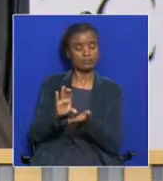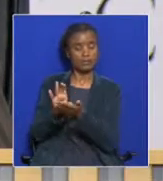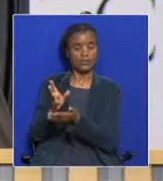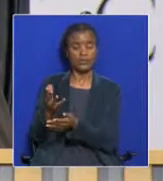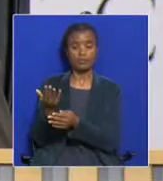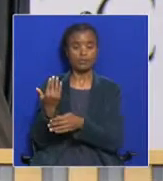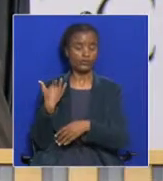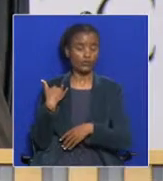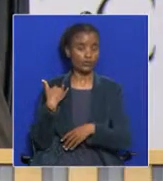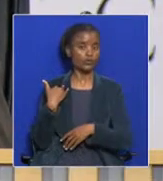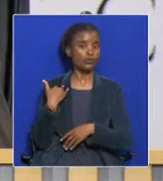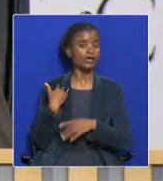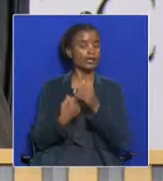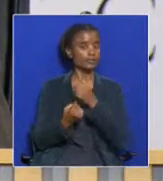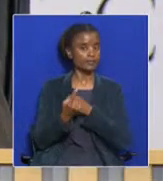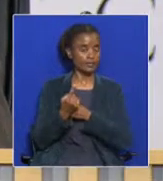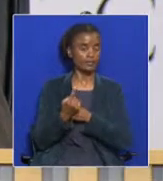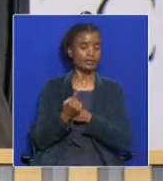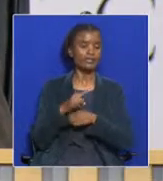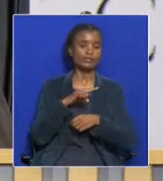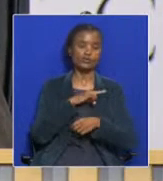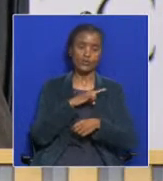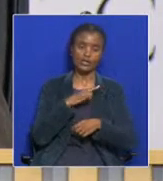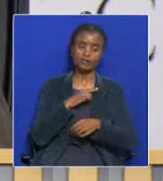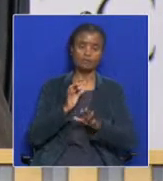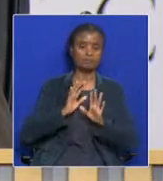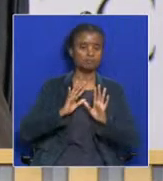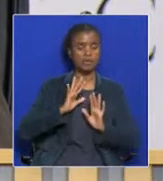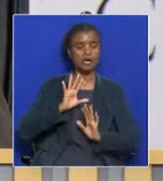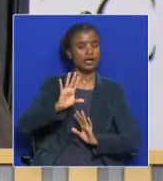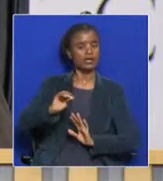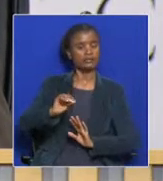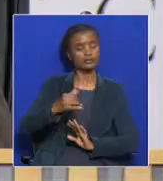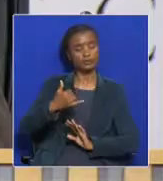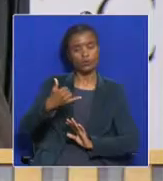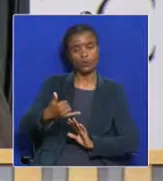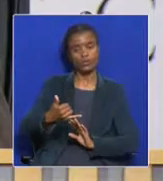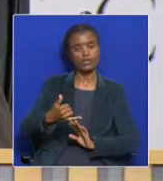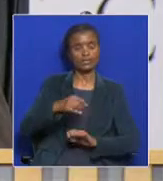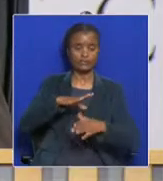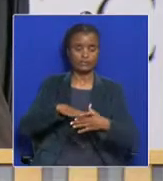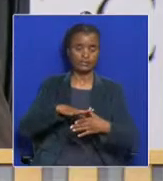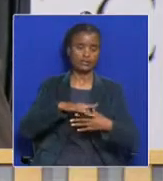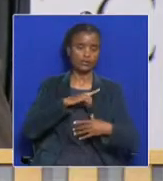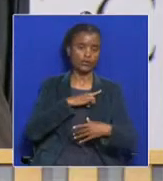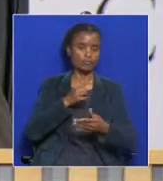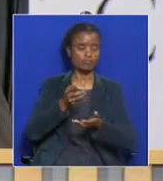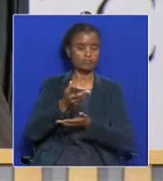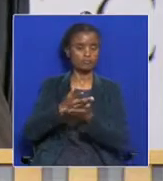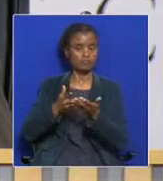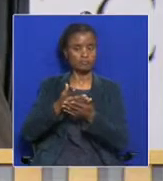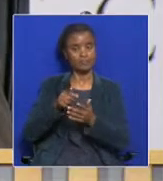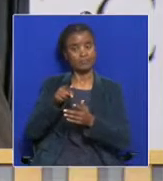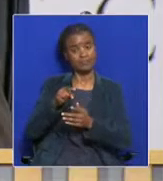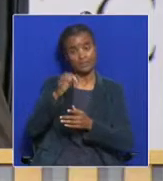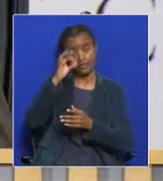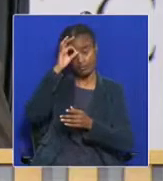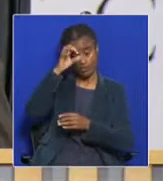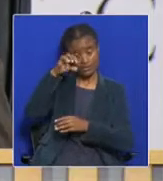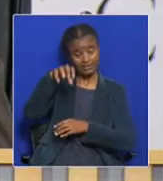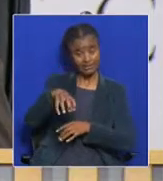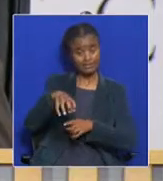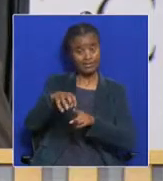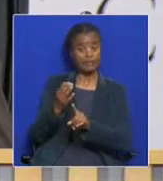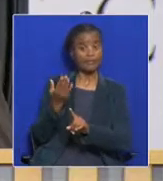my reluctance, that was the reason for my reluctance in engaging stations, because past experience has taught me